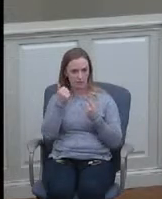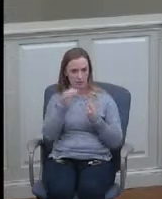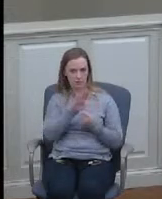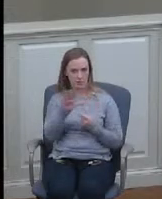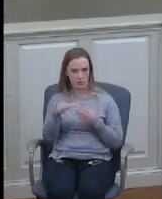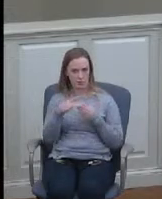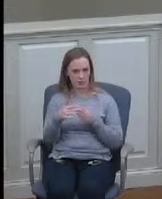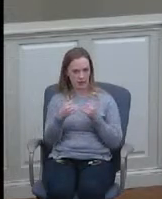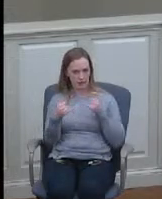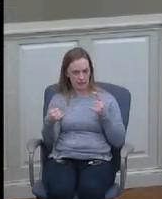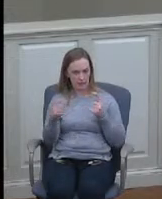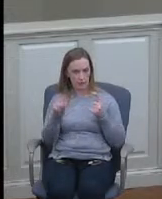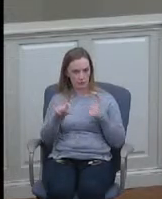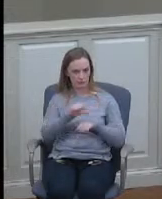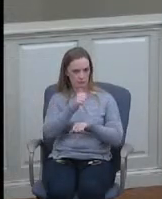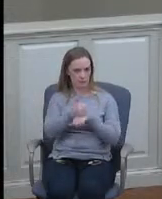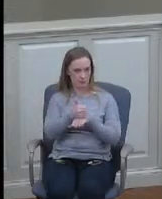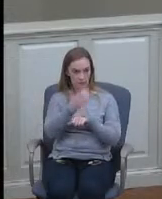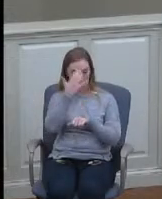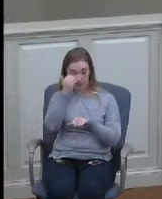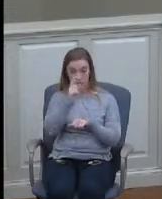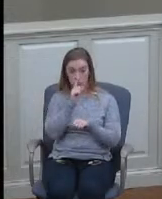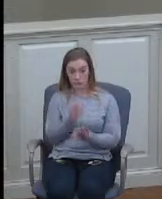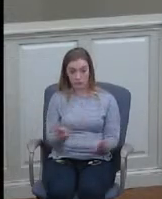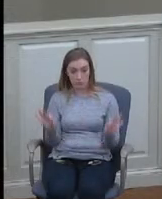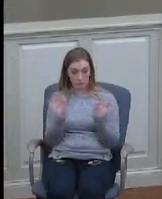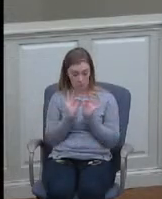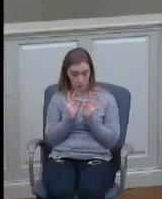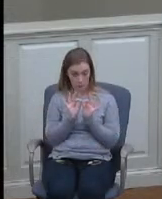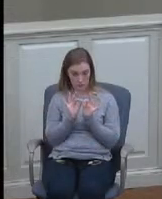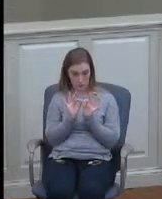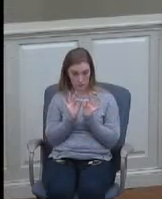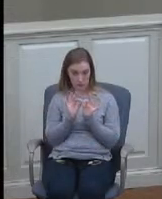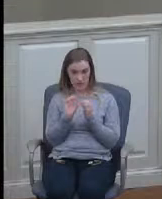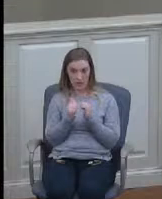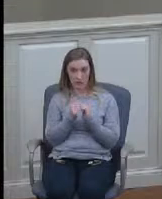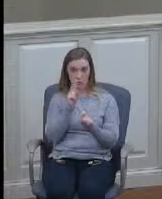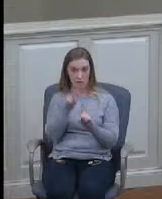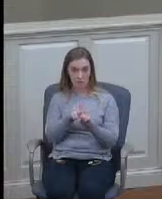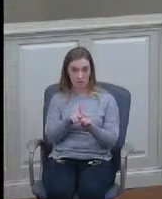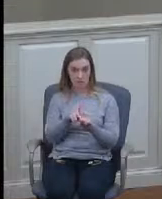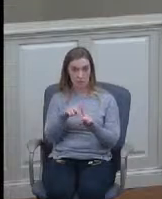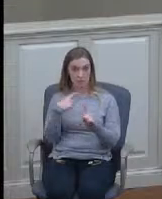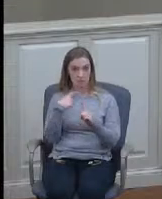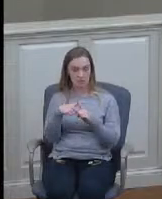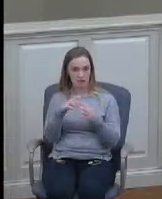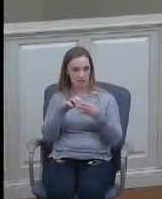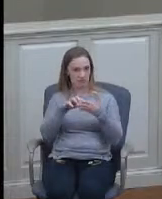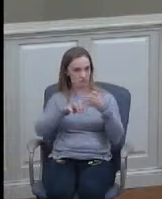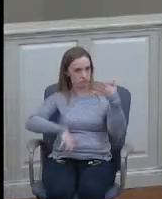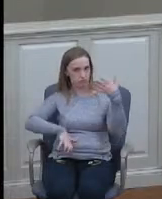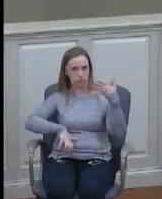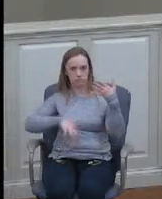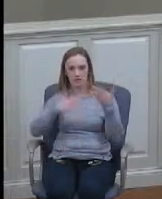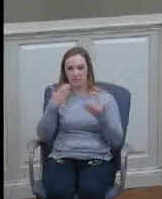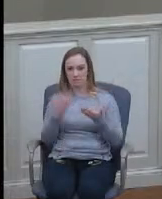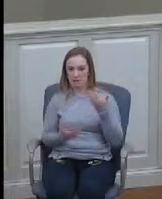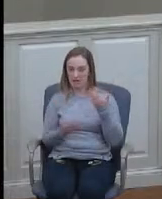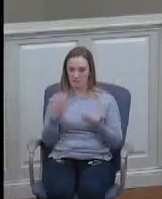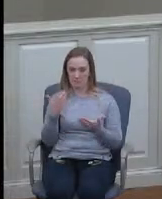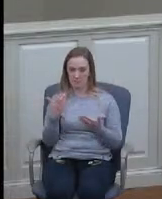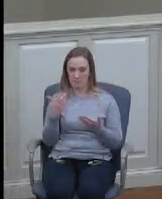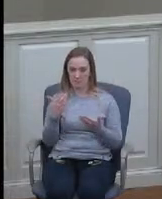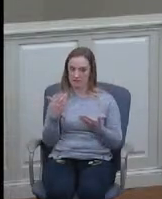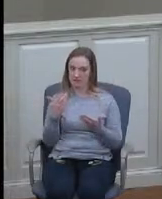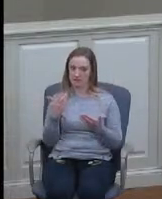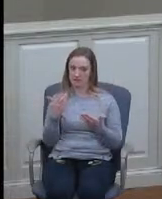because they are important in their implementation, and they are large, maybe in scale, maybe